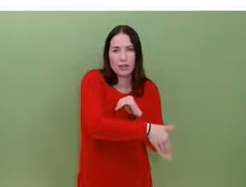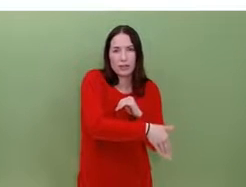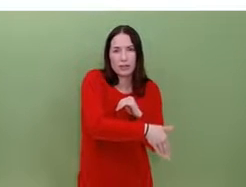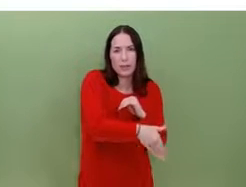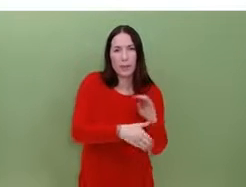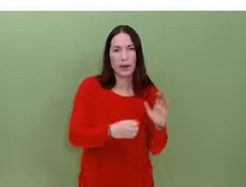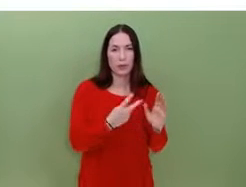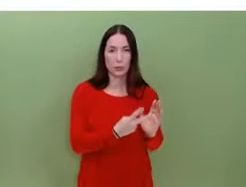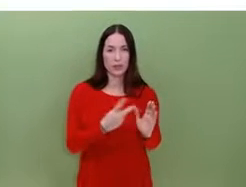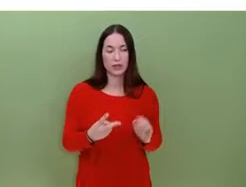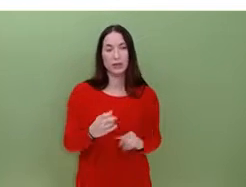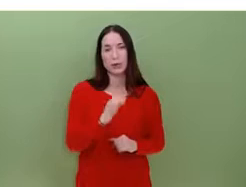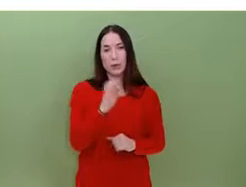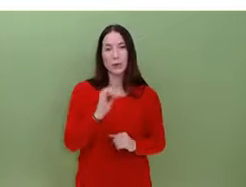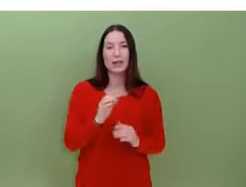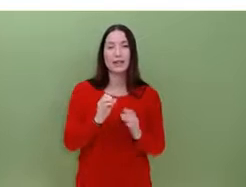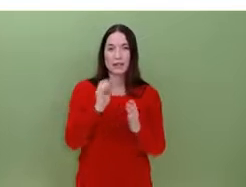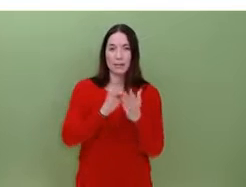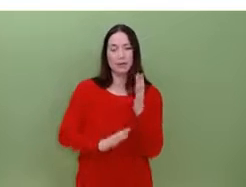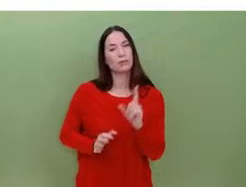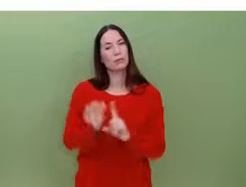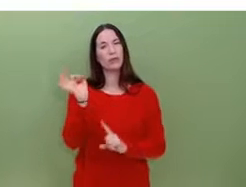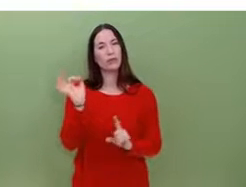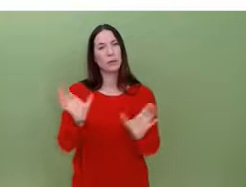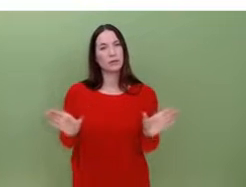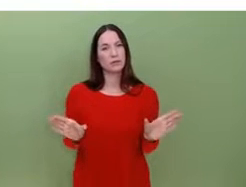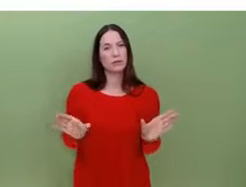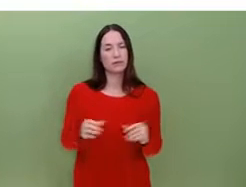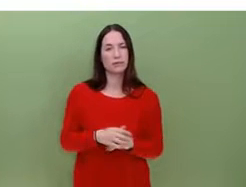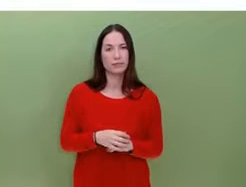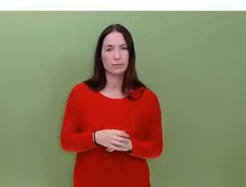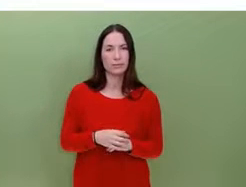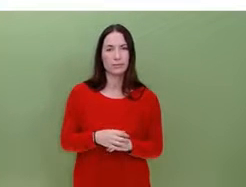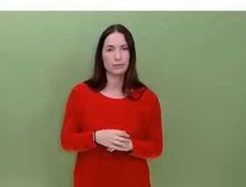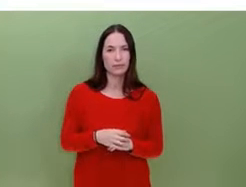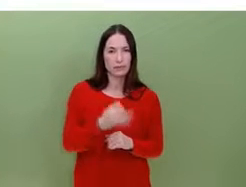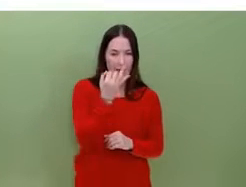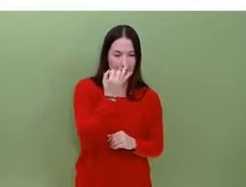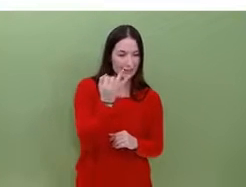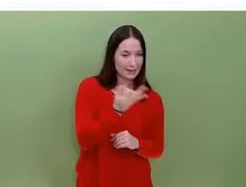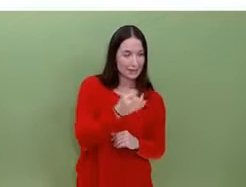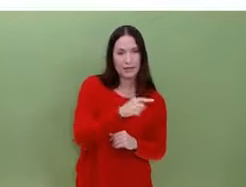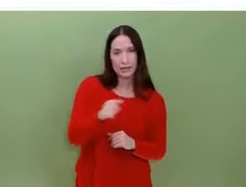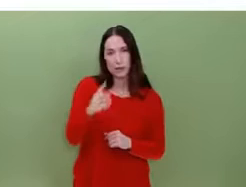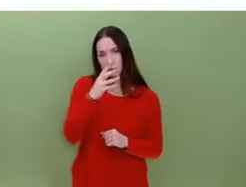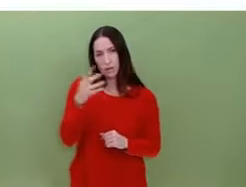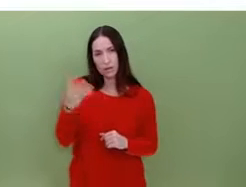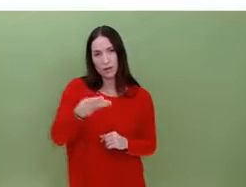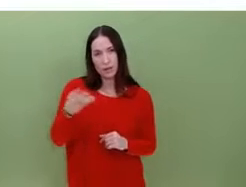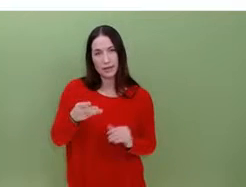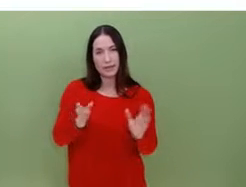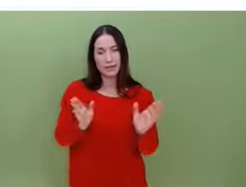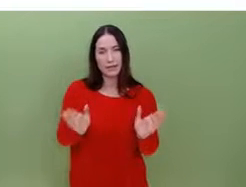experienced improvement during this period. Of the 17 to 19 age group, the